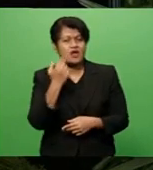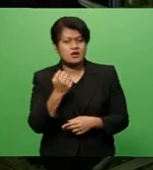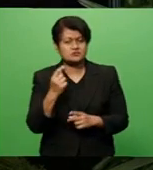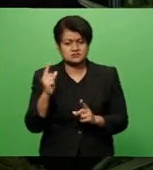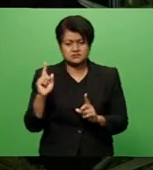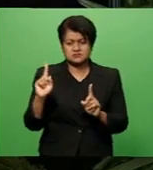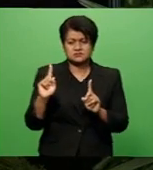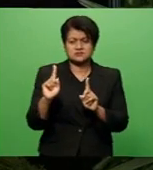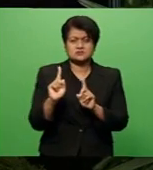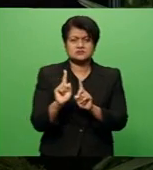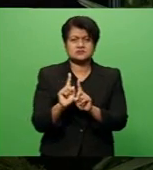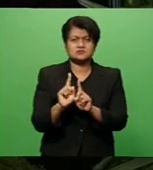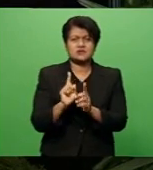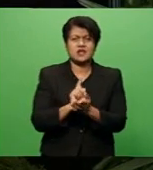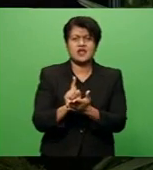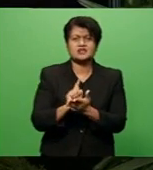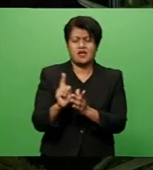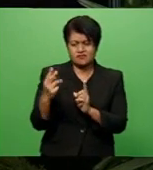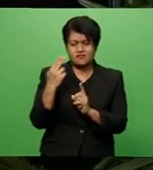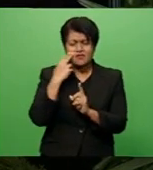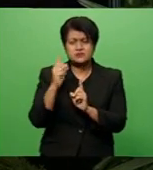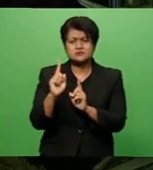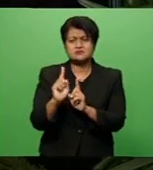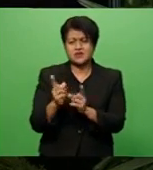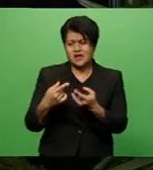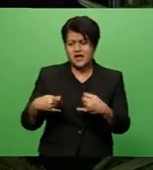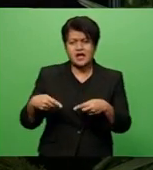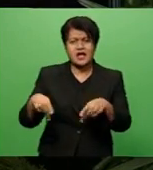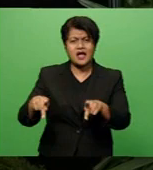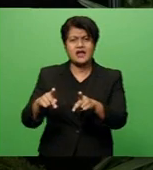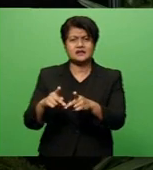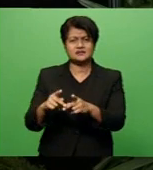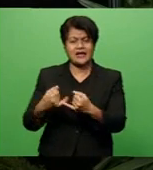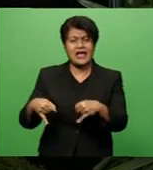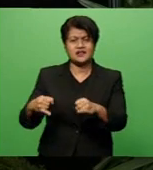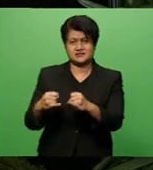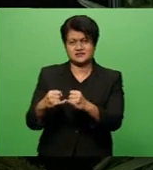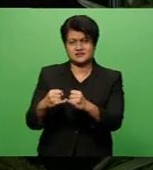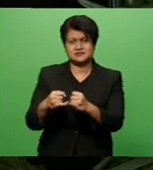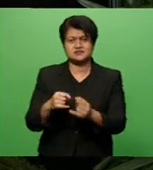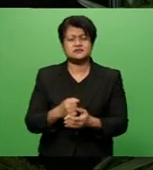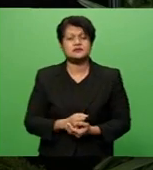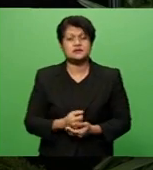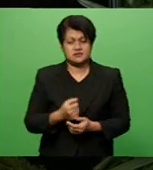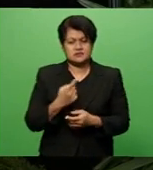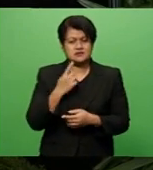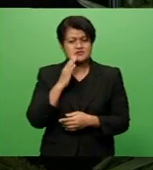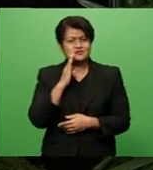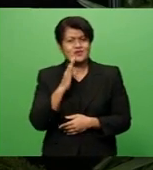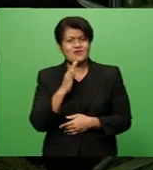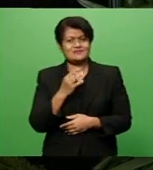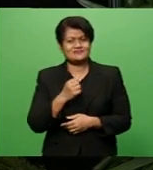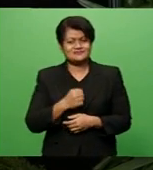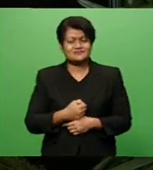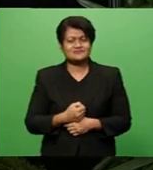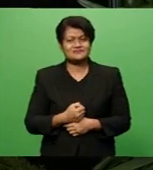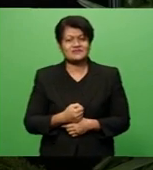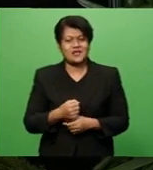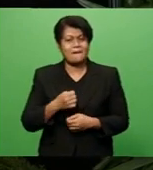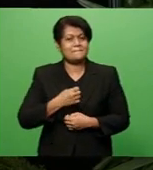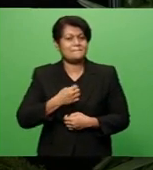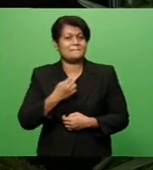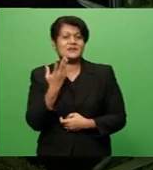nearby uninhabited island. Well, the man's family says their survival is nothing short of a